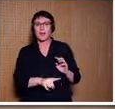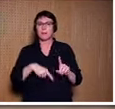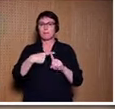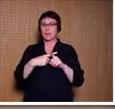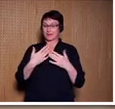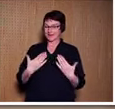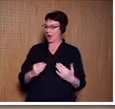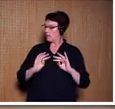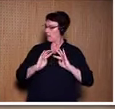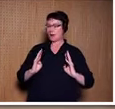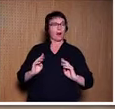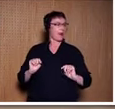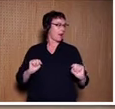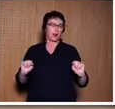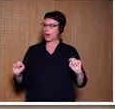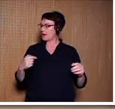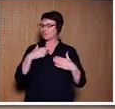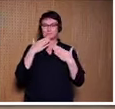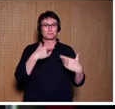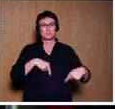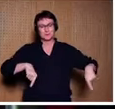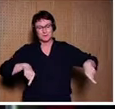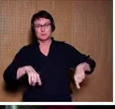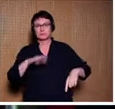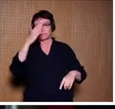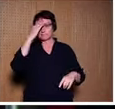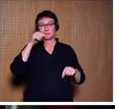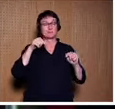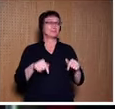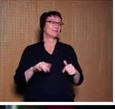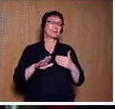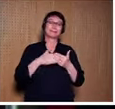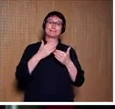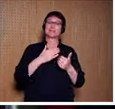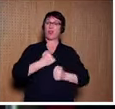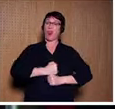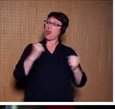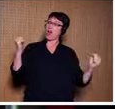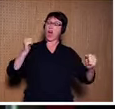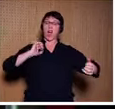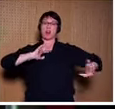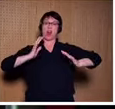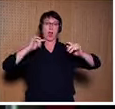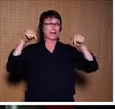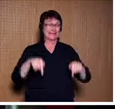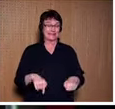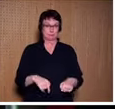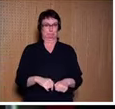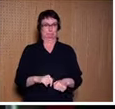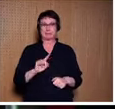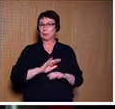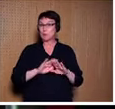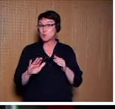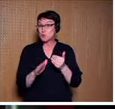fellow panelists now. I know it's not always easy to be here in this space and to talk so openly about it. And when you ask about